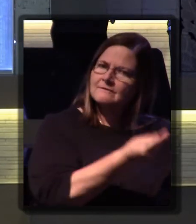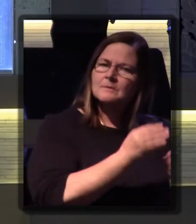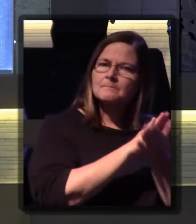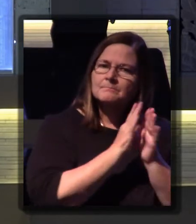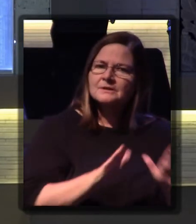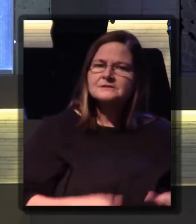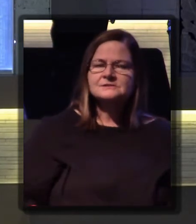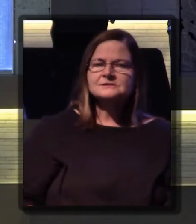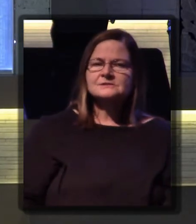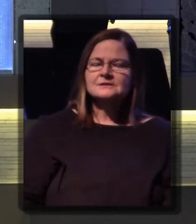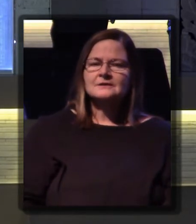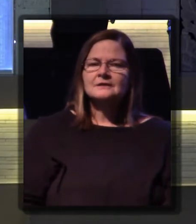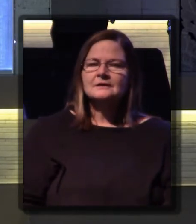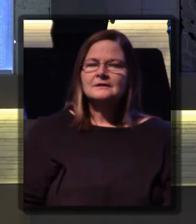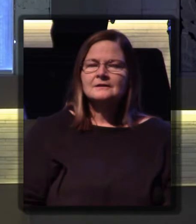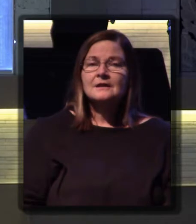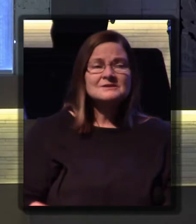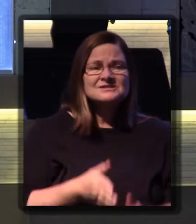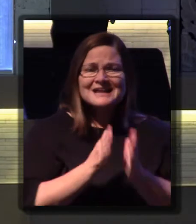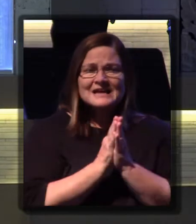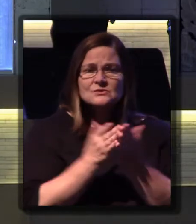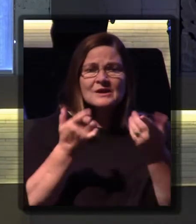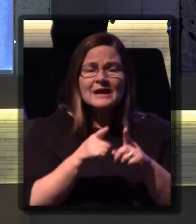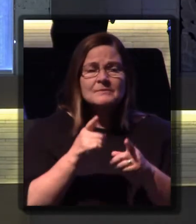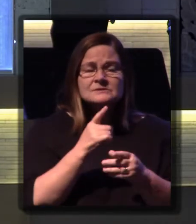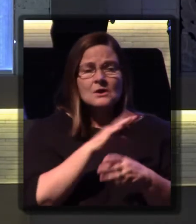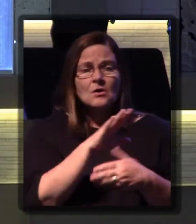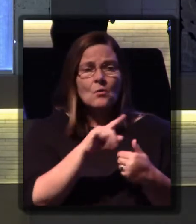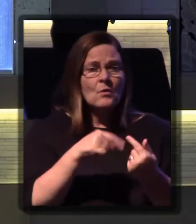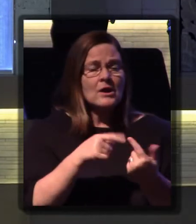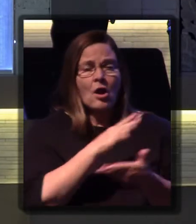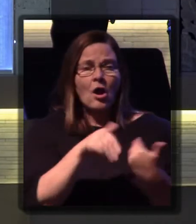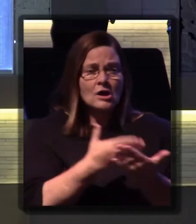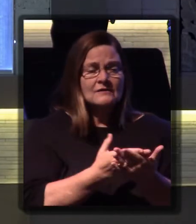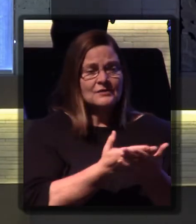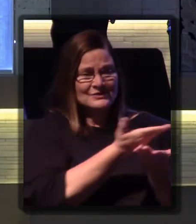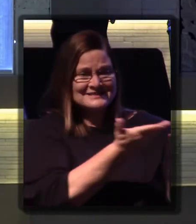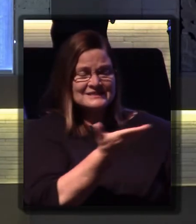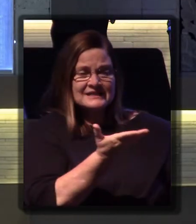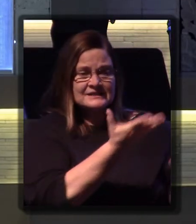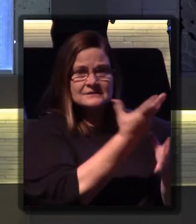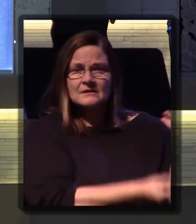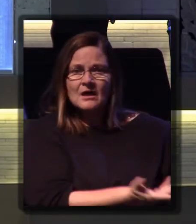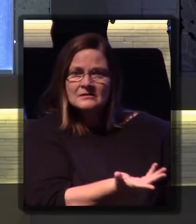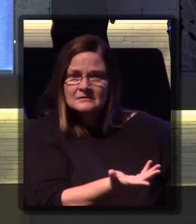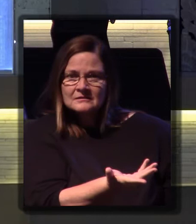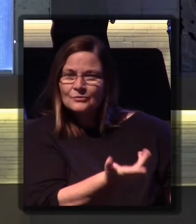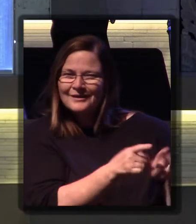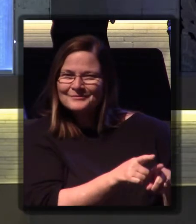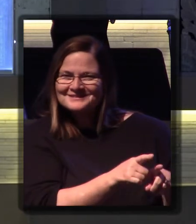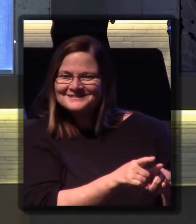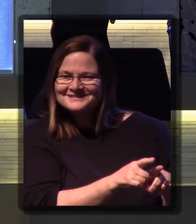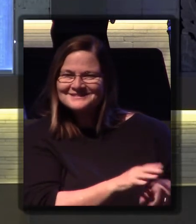give them comfort, to give them peace. Let me just ask,